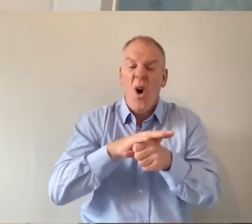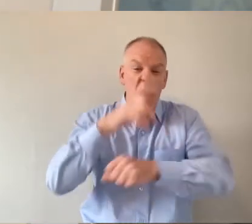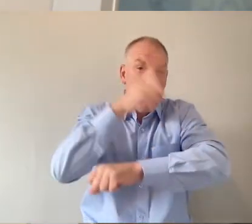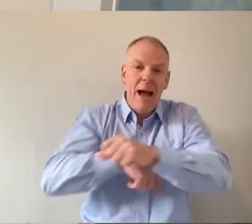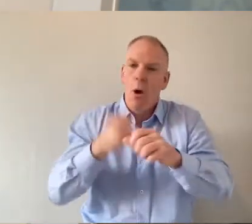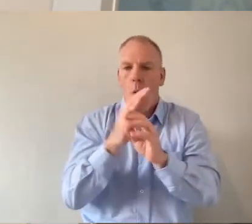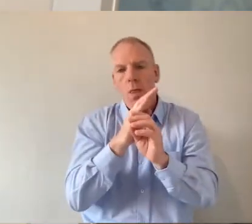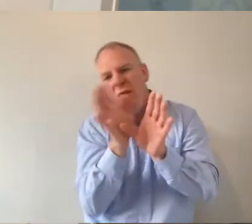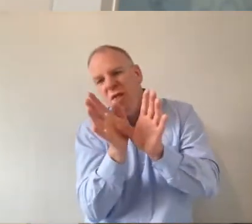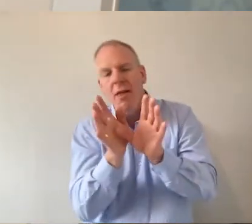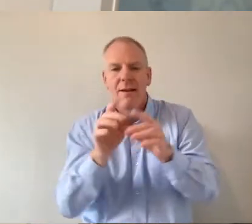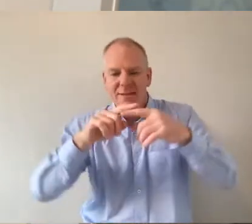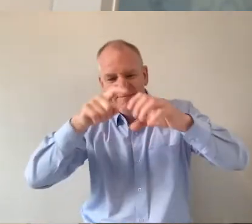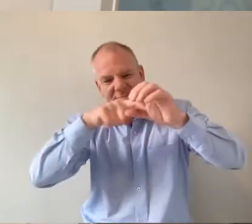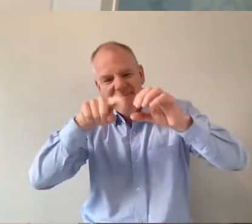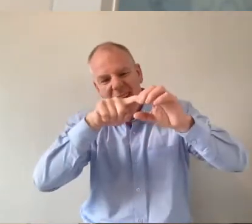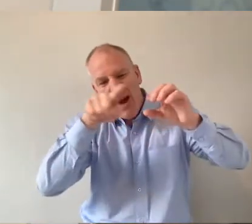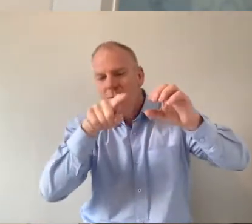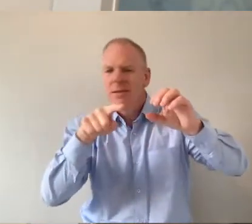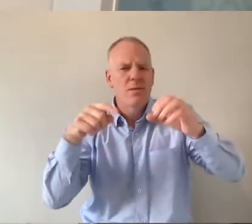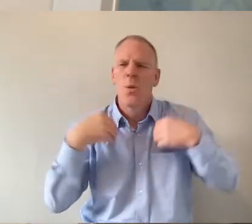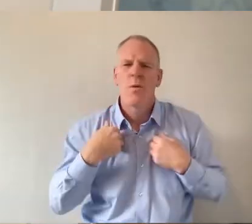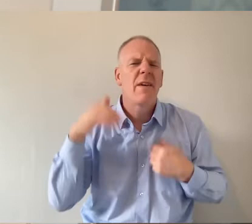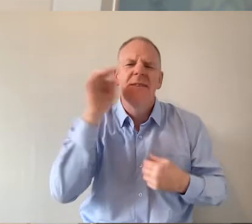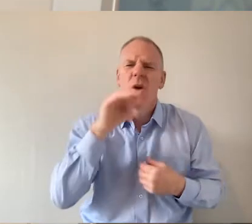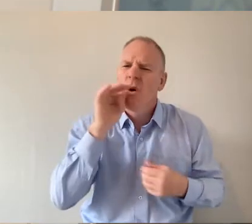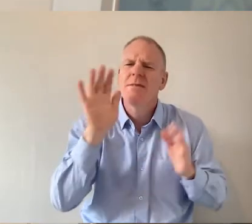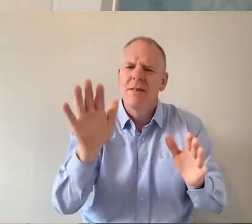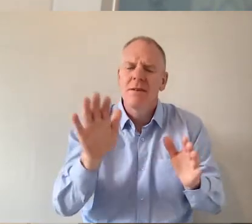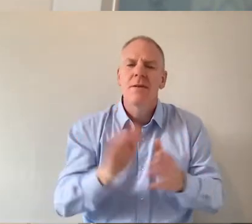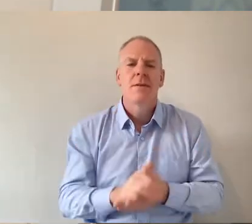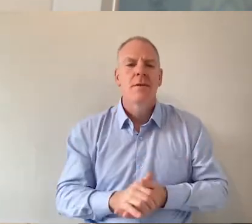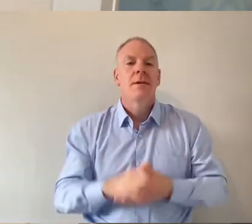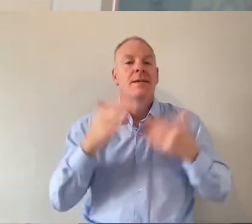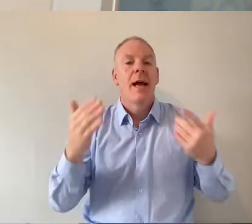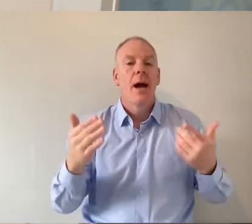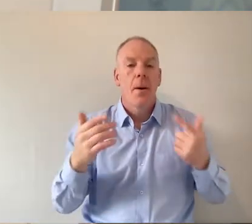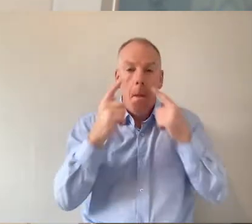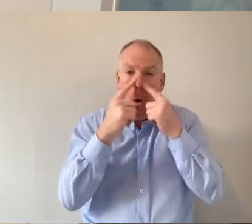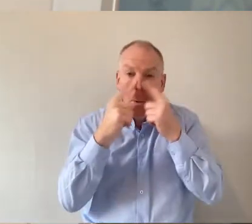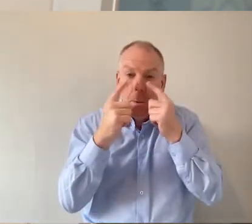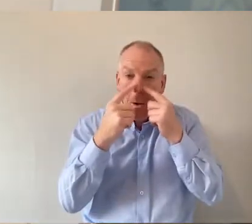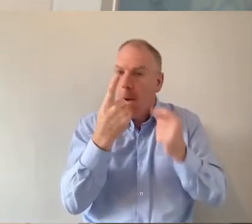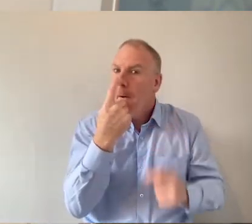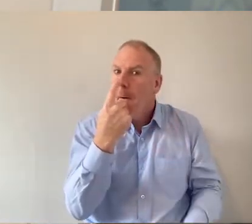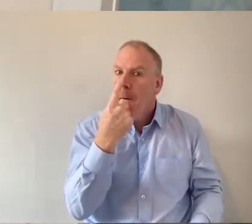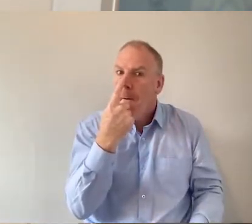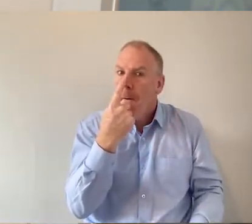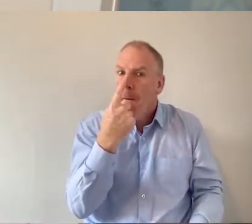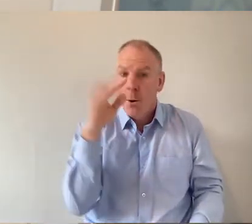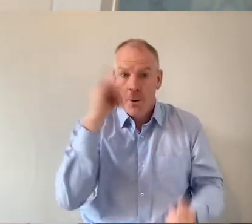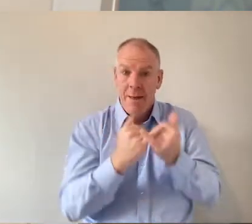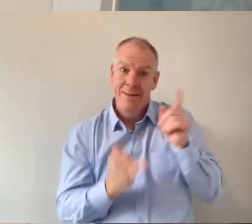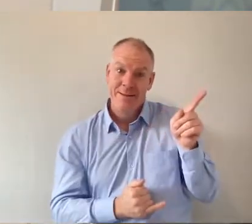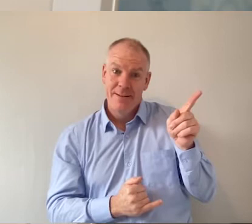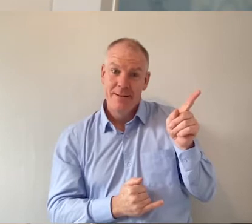going over the lines, don't worry at all. It's only a bit of fun. Now the next thing we're going to do is we're going to draw Alina's nose. And Alina's nose